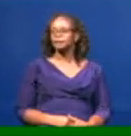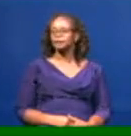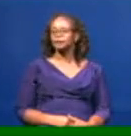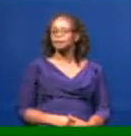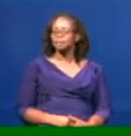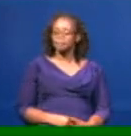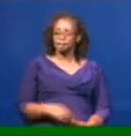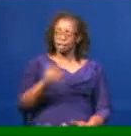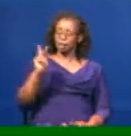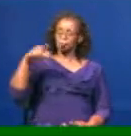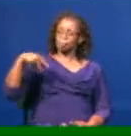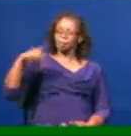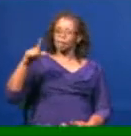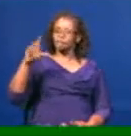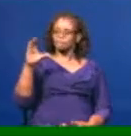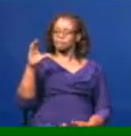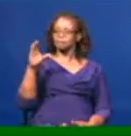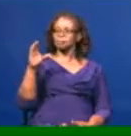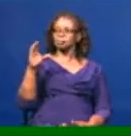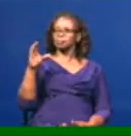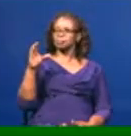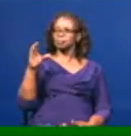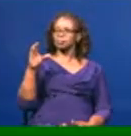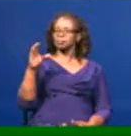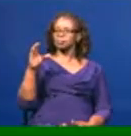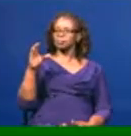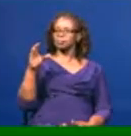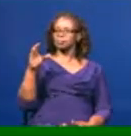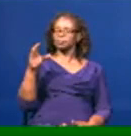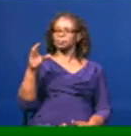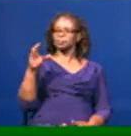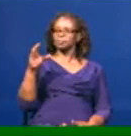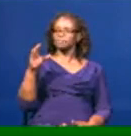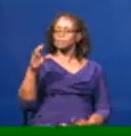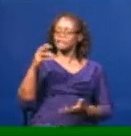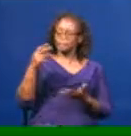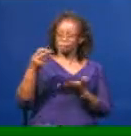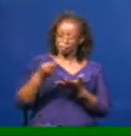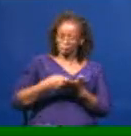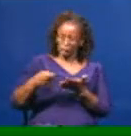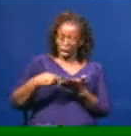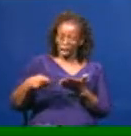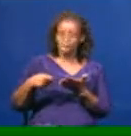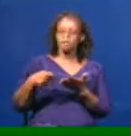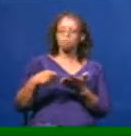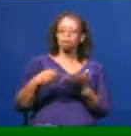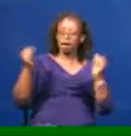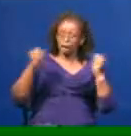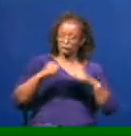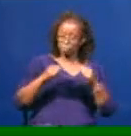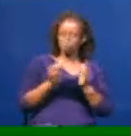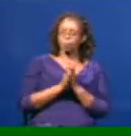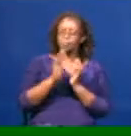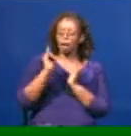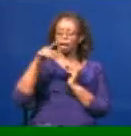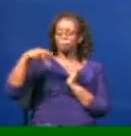KPLC goes ahead and signs some agreements with the IPPS